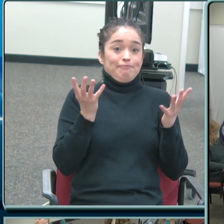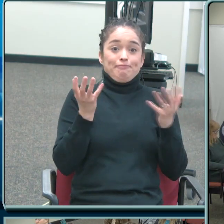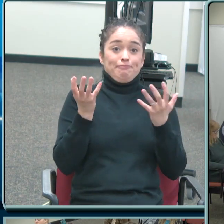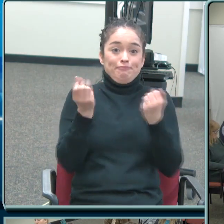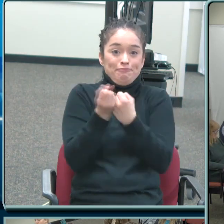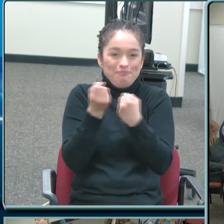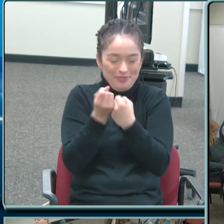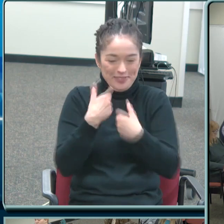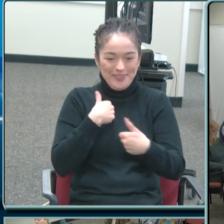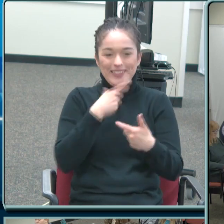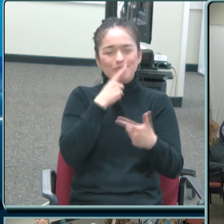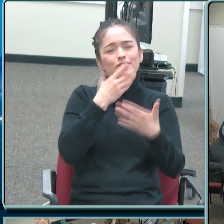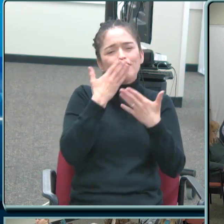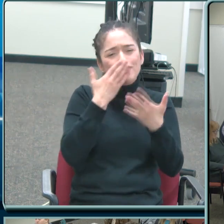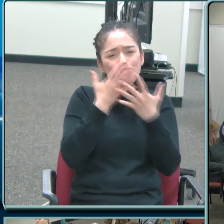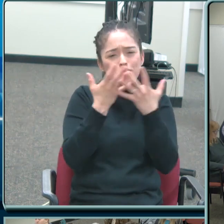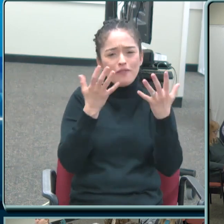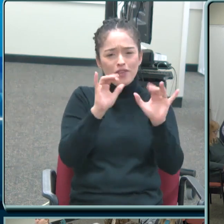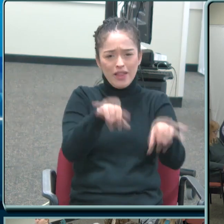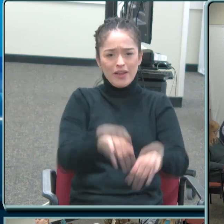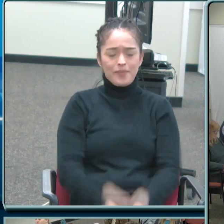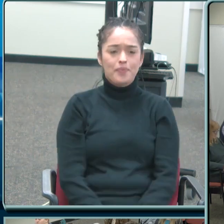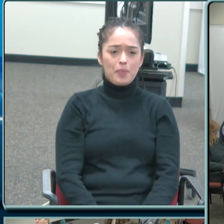that event with me. So thank you so much for that.